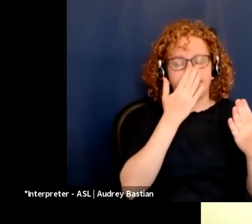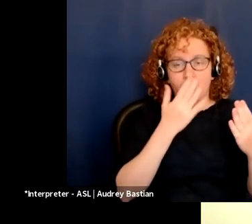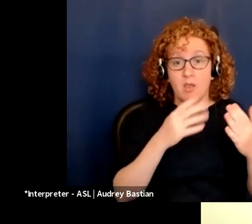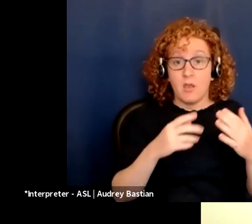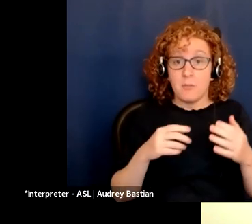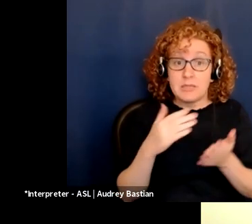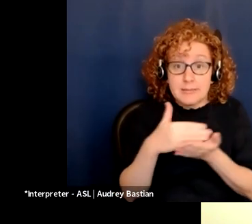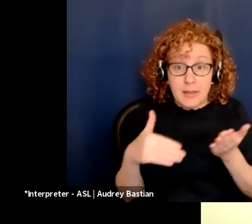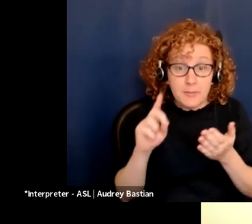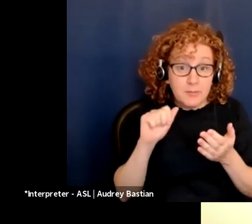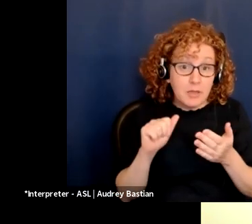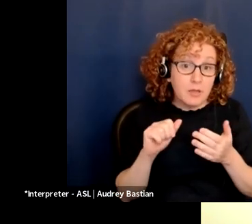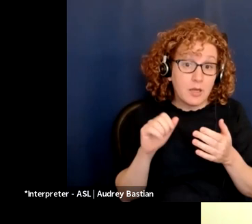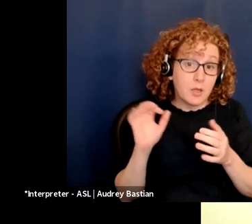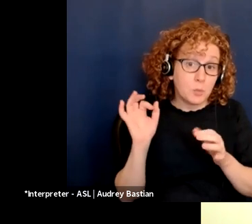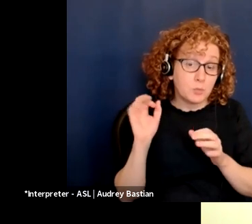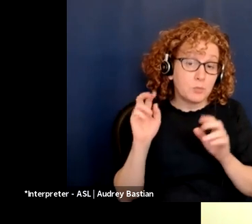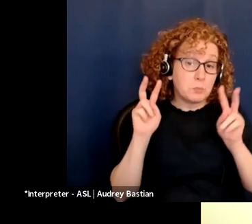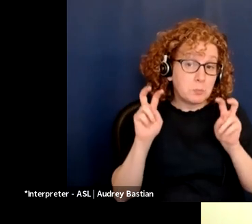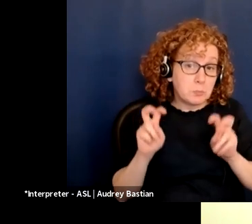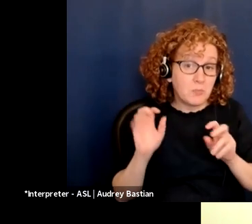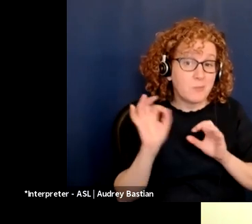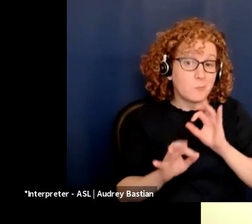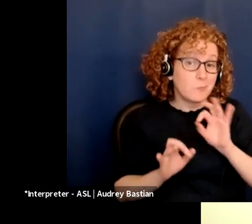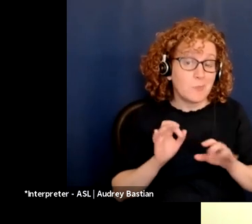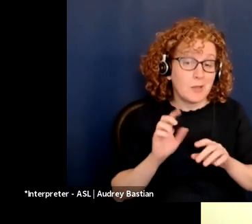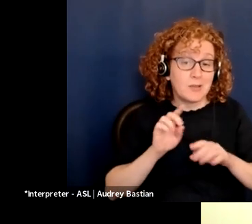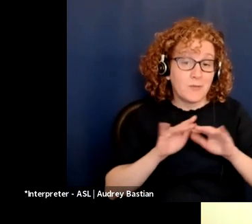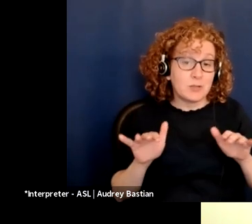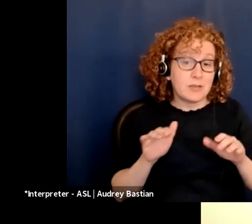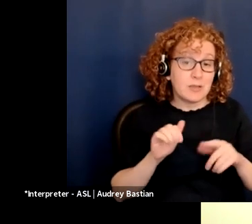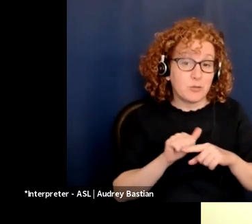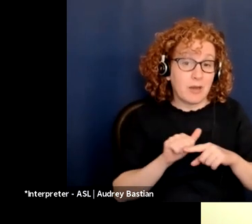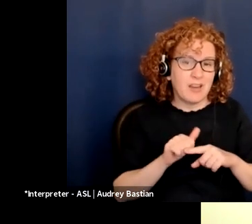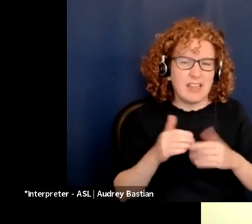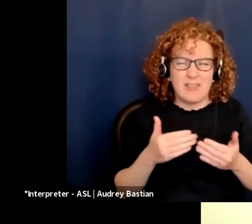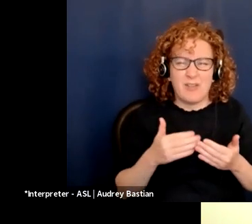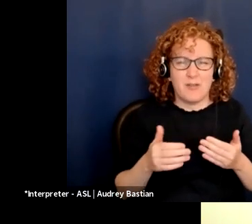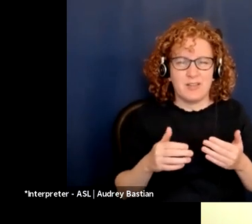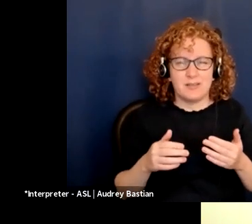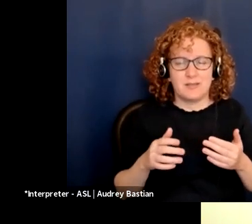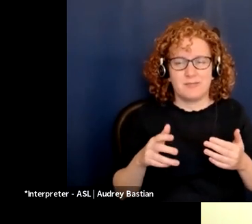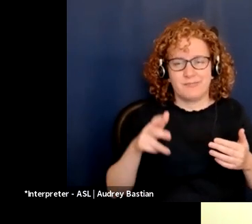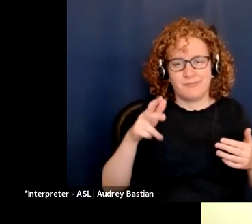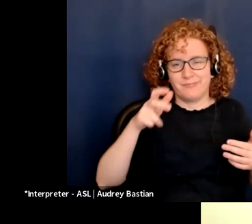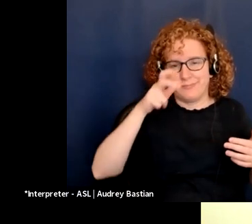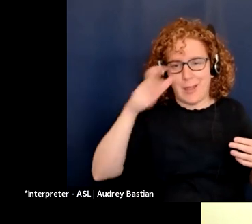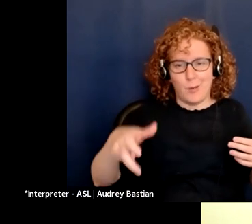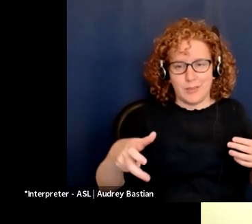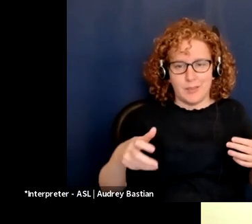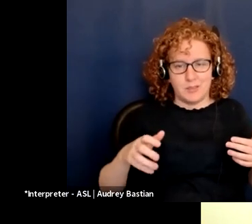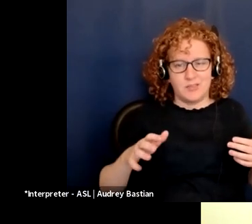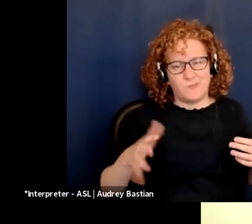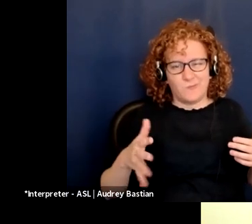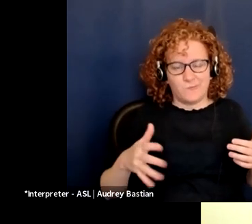disability content into diversity training, even if it's kind of bad disability content, fixes in